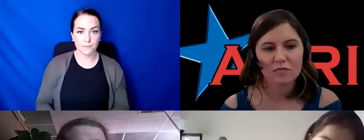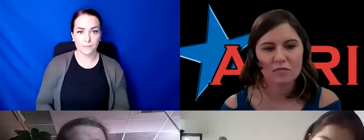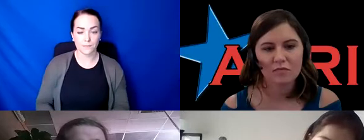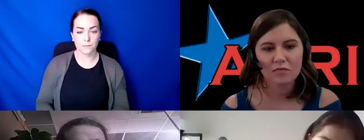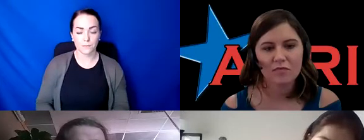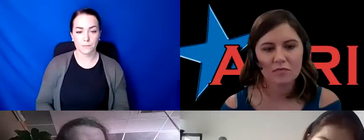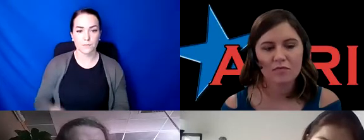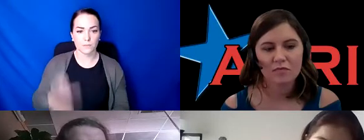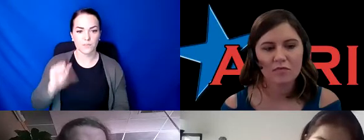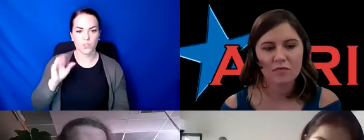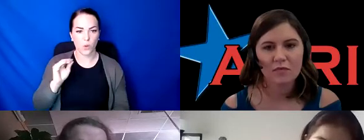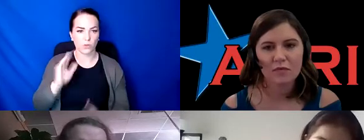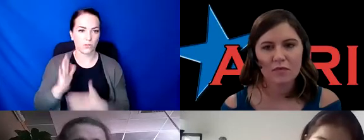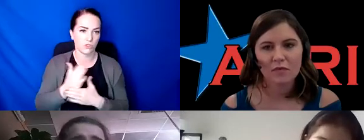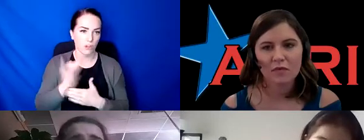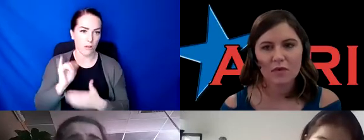So I just wanted to share that.